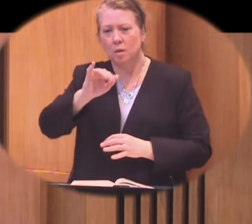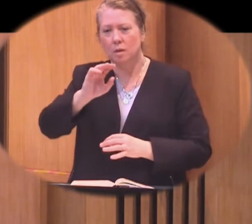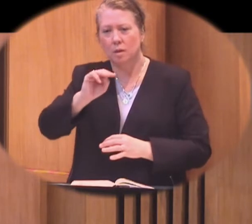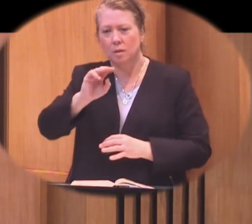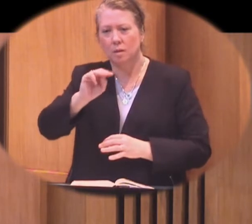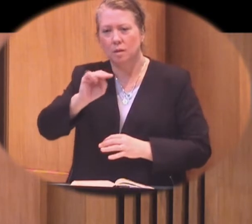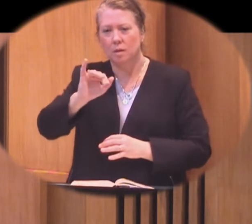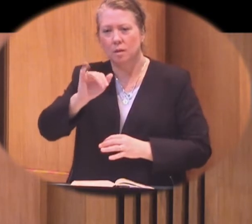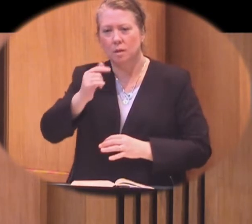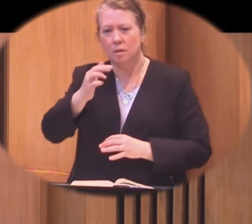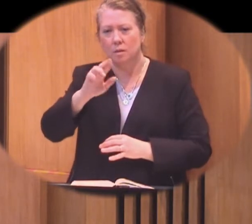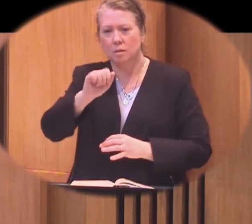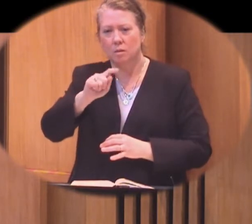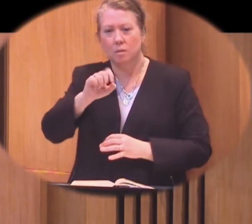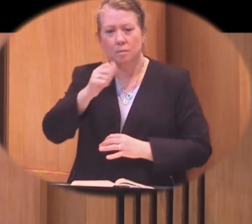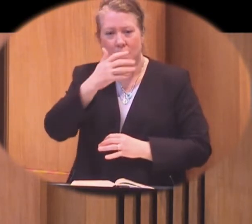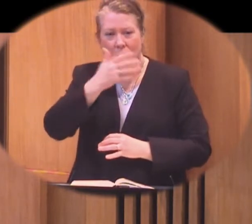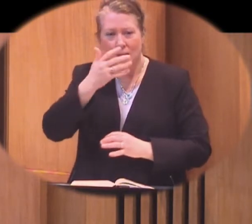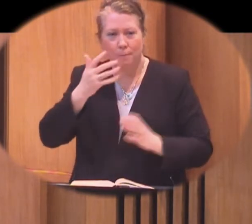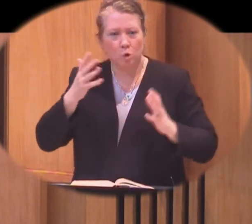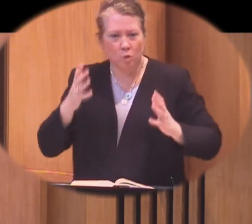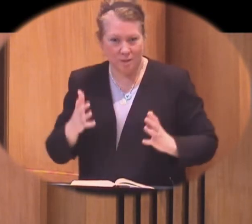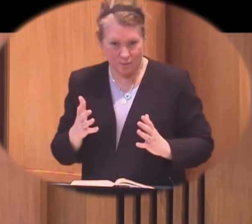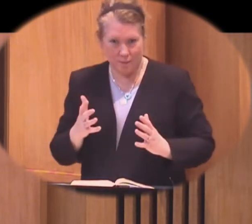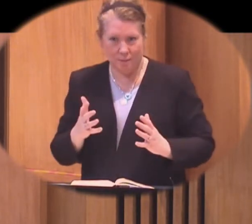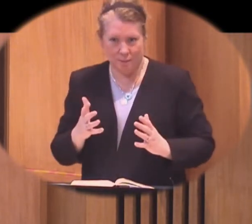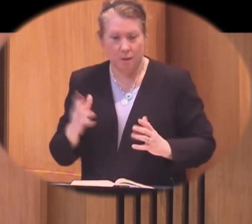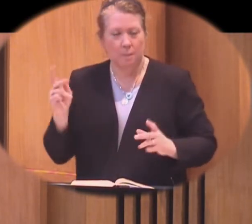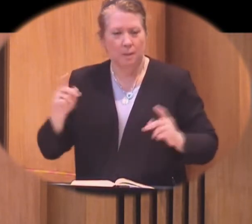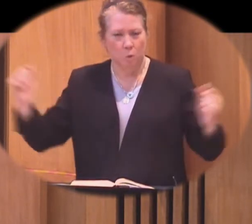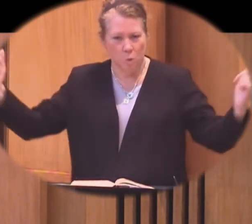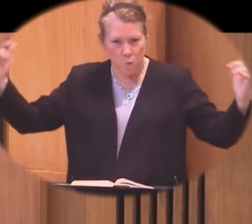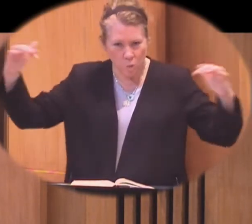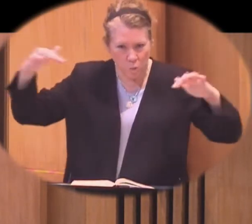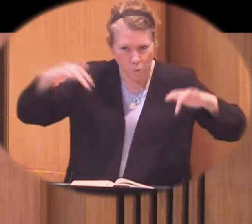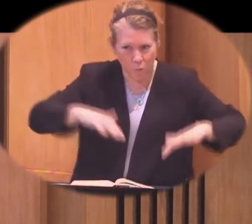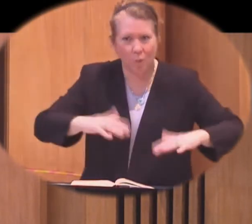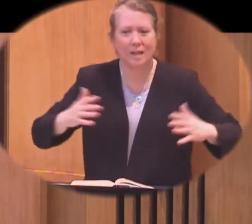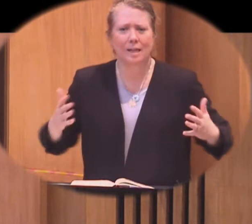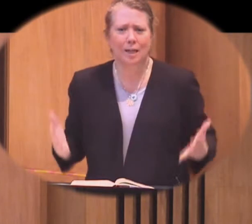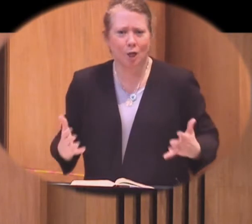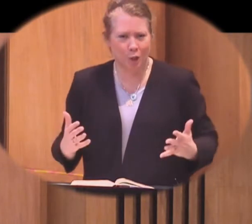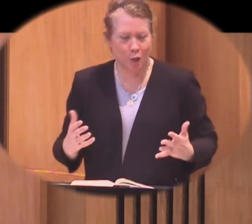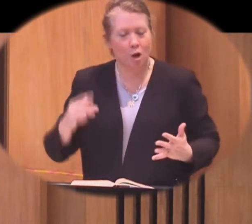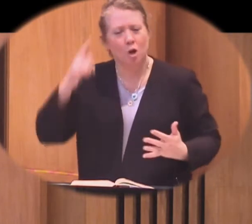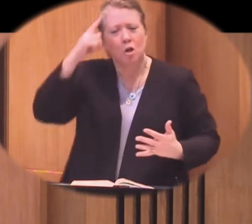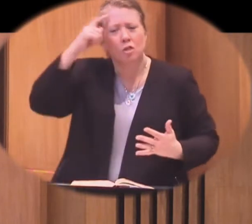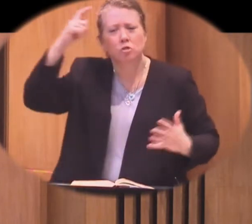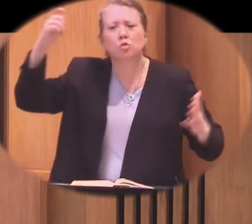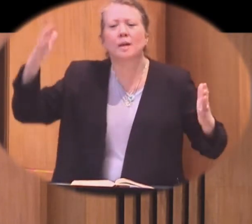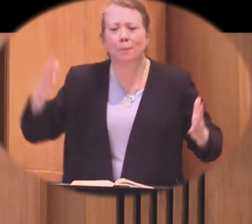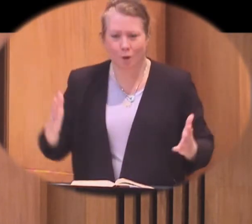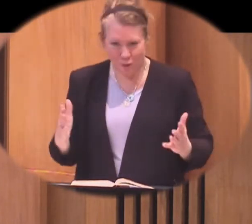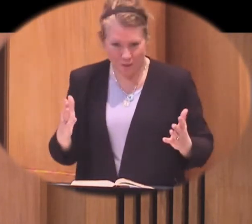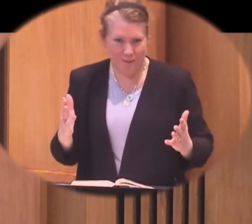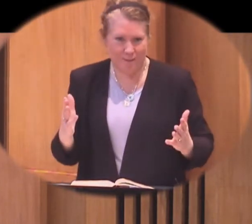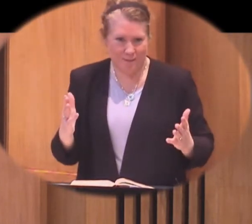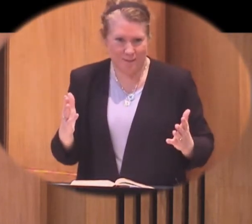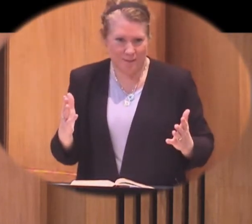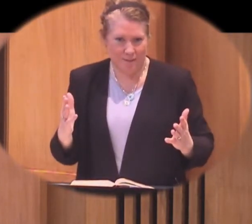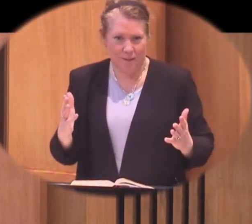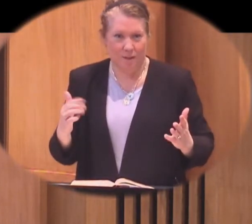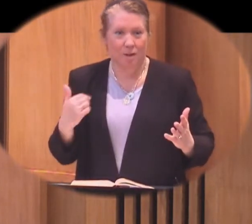because they are children of the Father are here and truly need a voice, an advocate to support them, to encourage